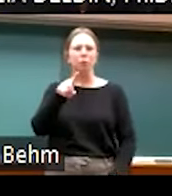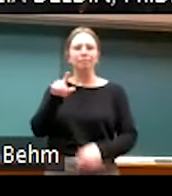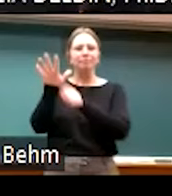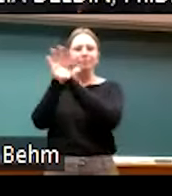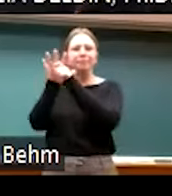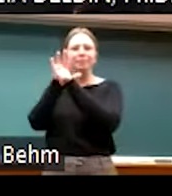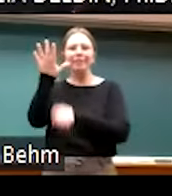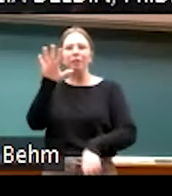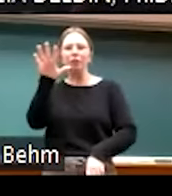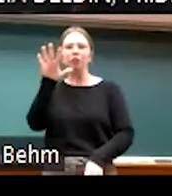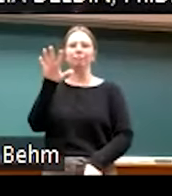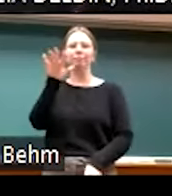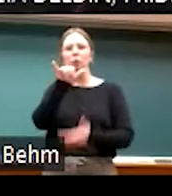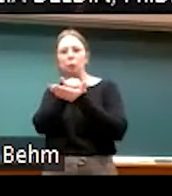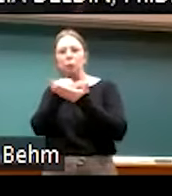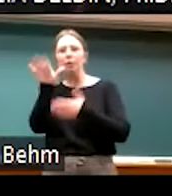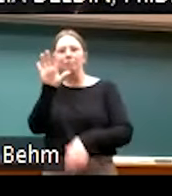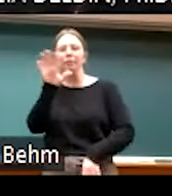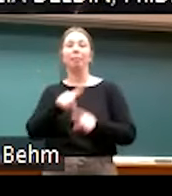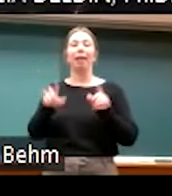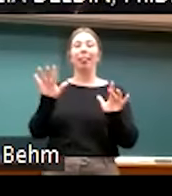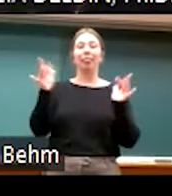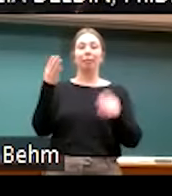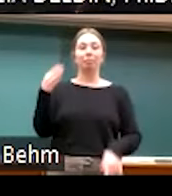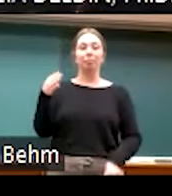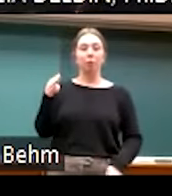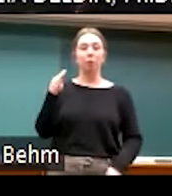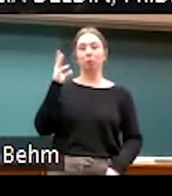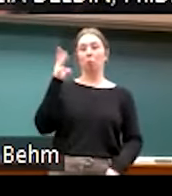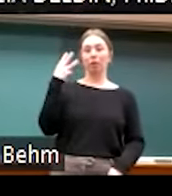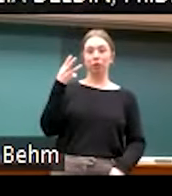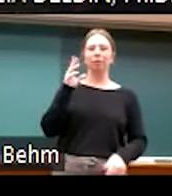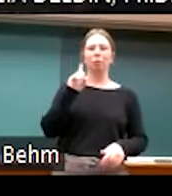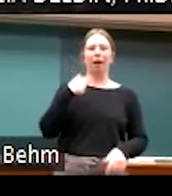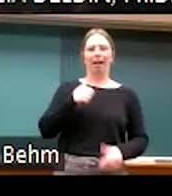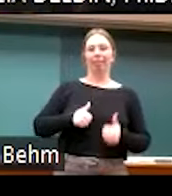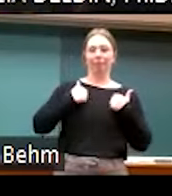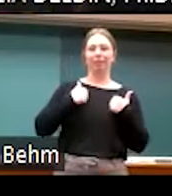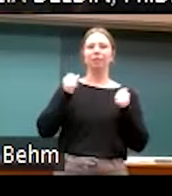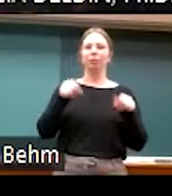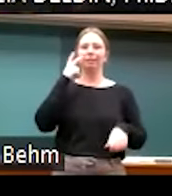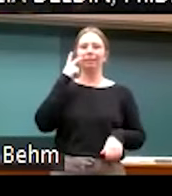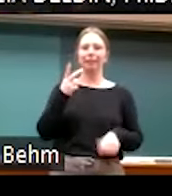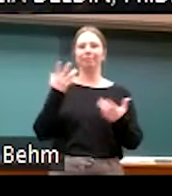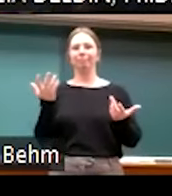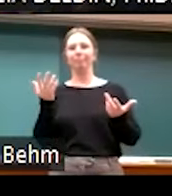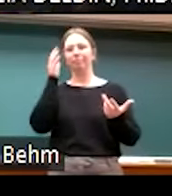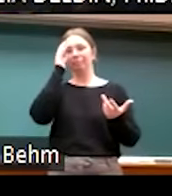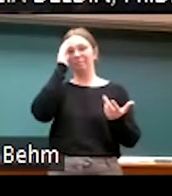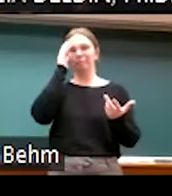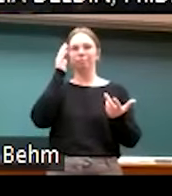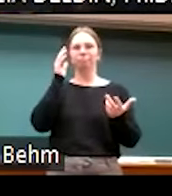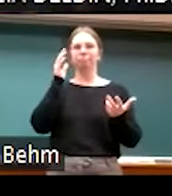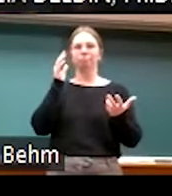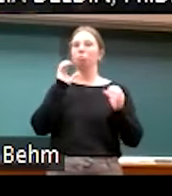this light blue box is Washtenaw County, which is where I live. And you see, supposedly we have no shortage in our